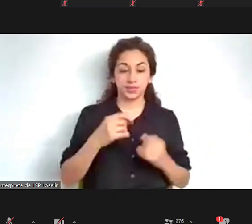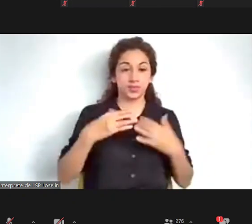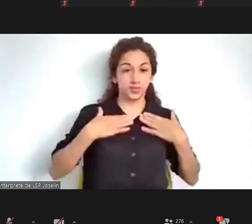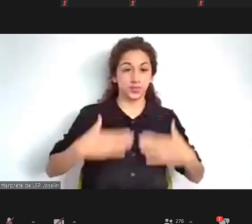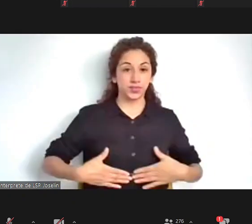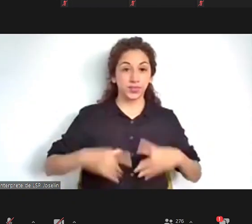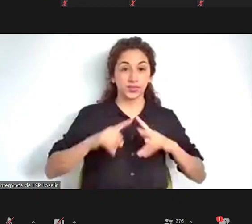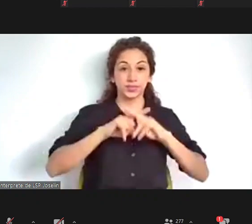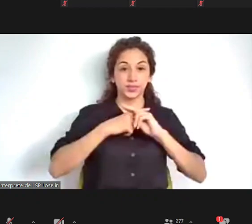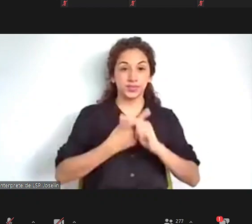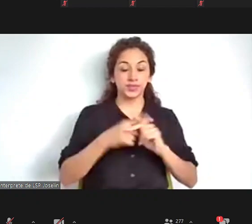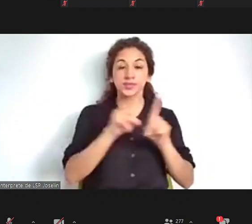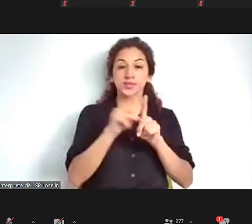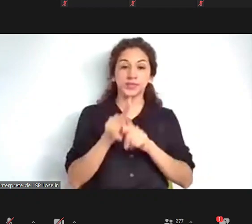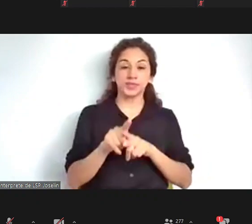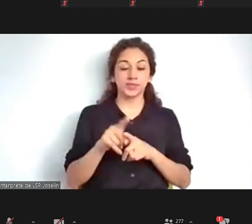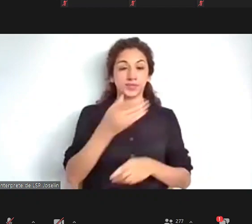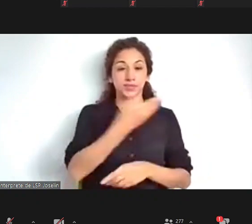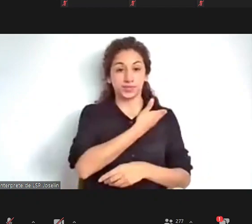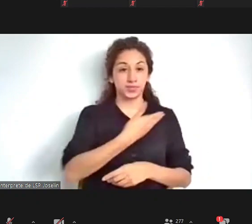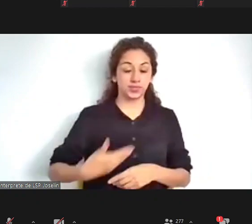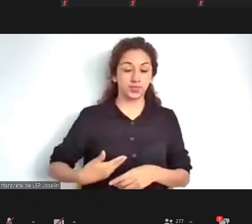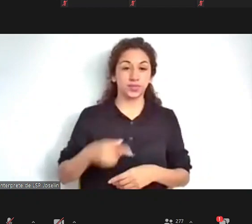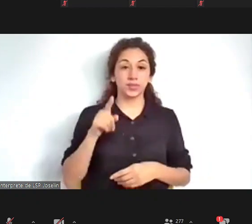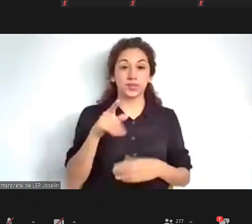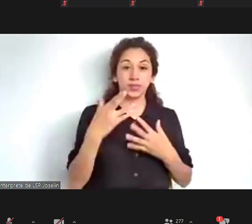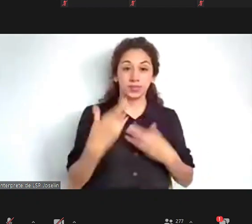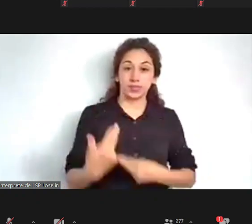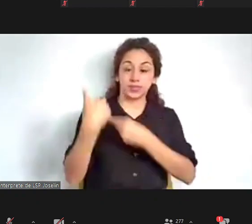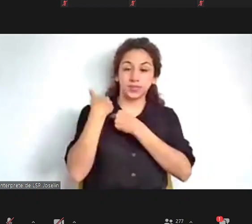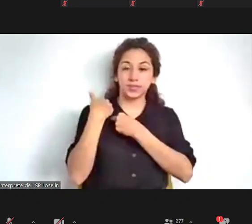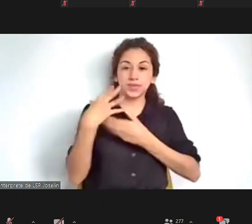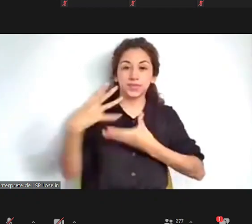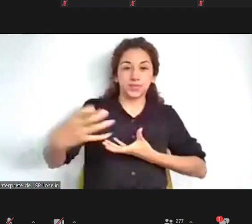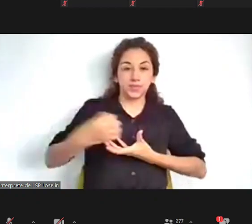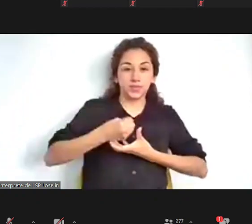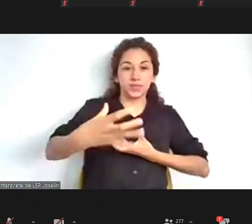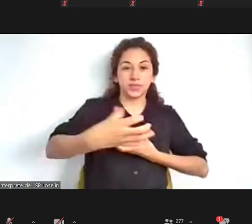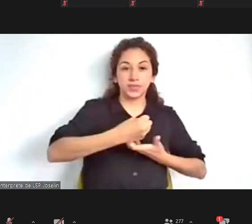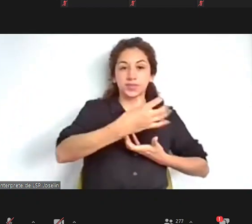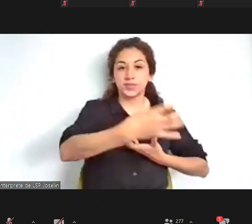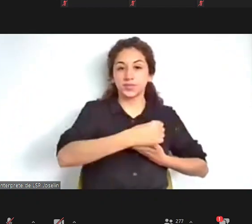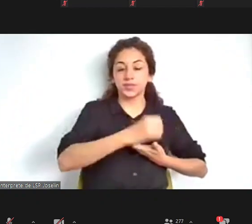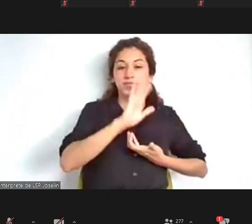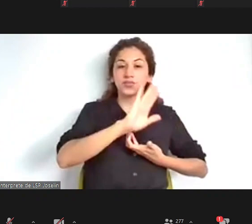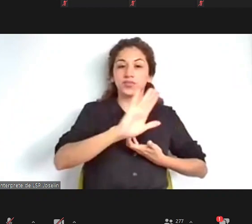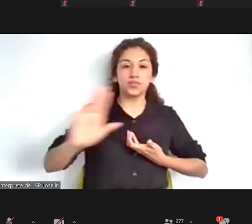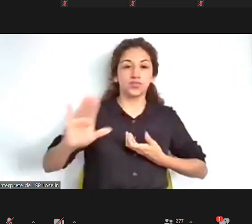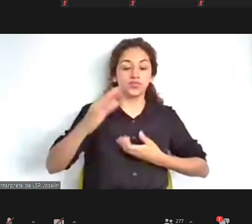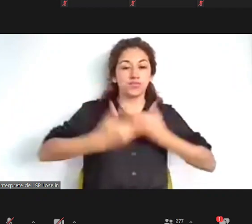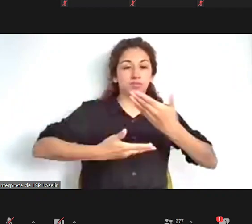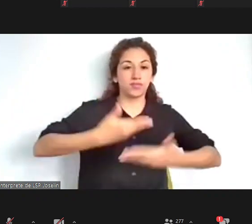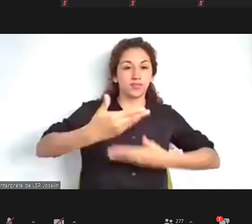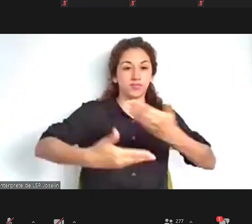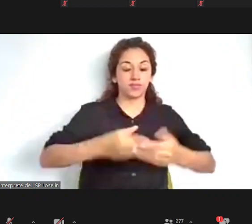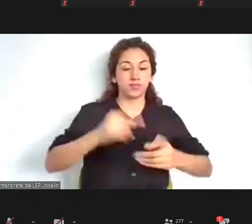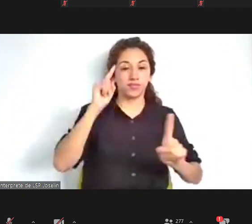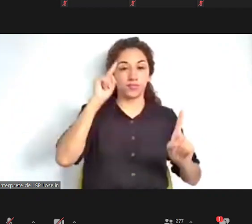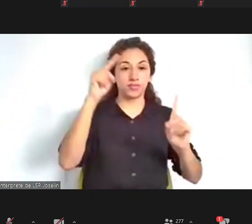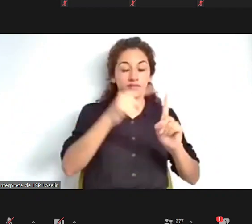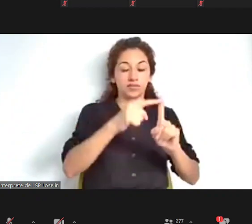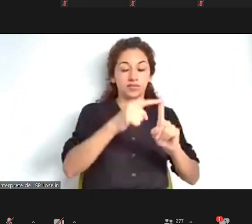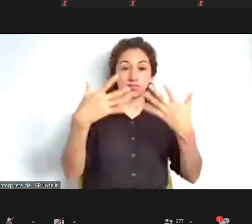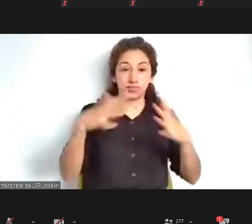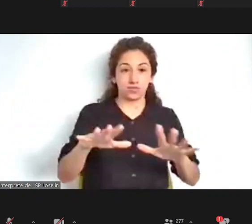that the peruvian say is starting and the period state needs to move forward with um the development and the